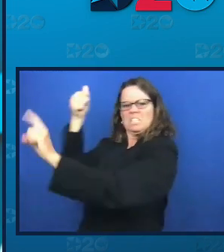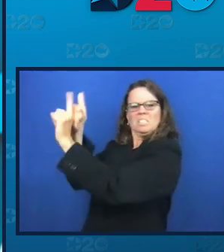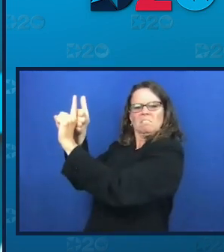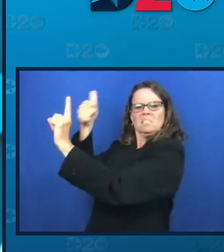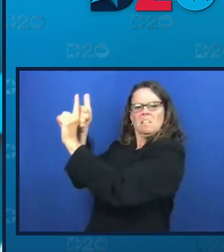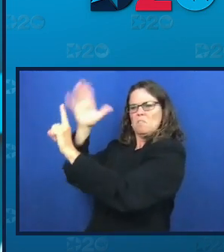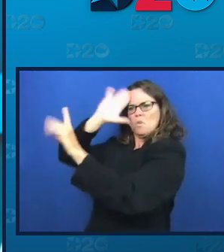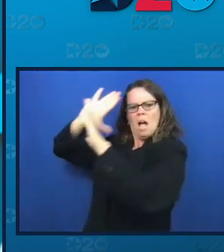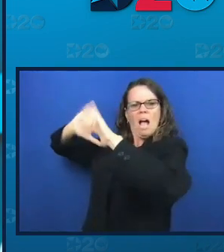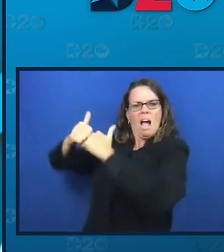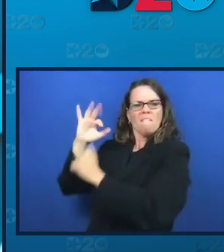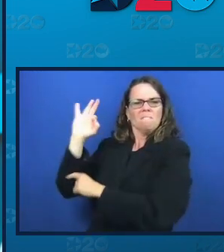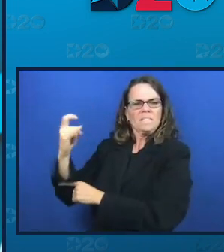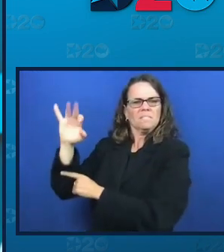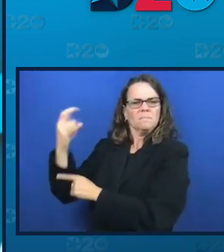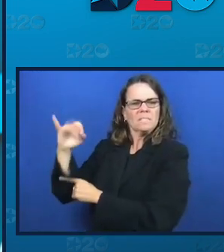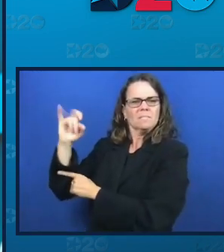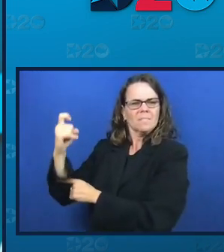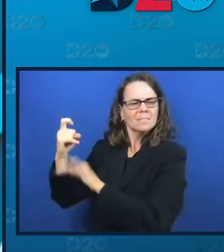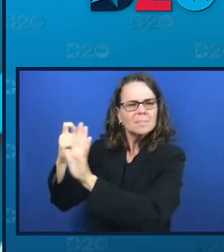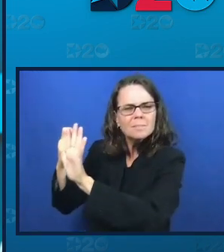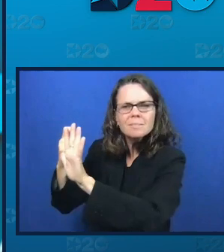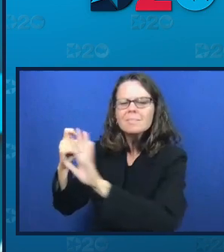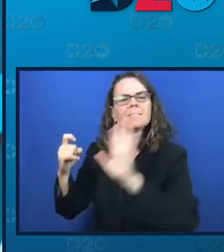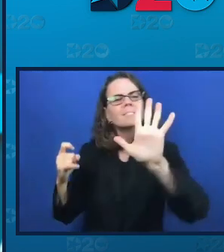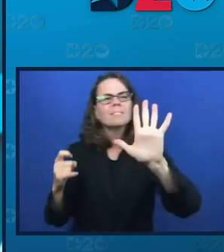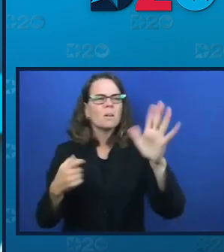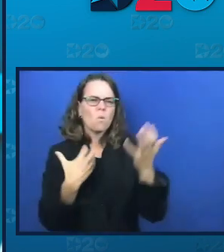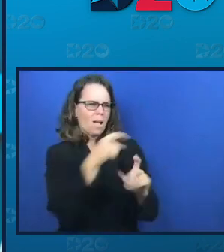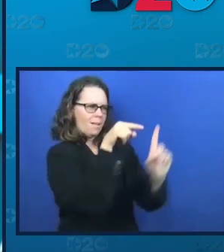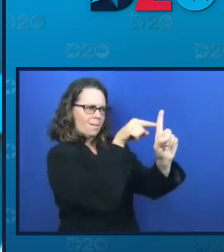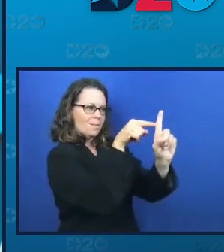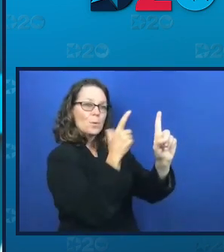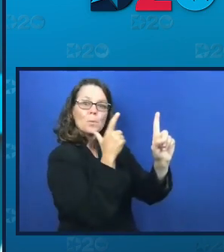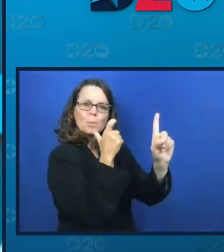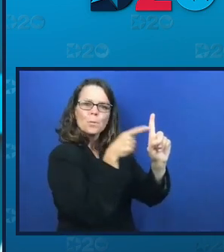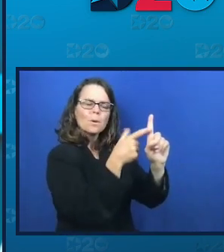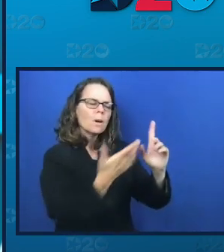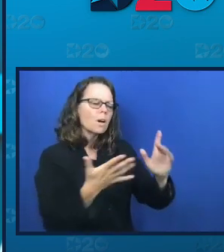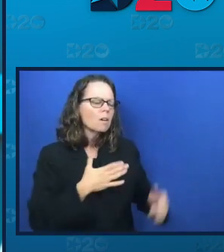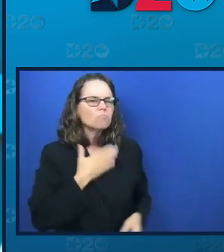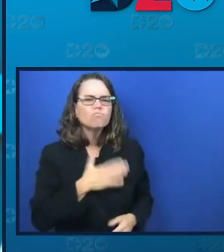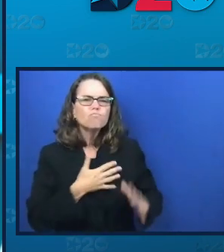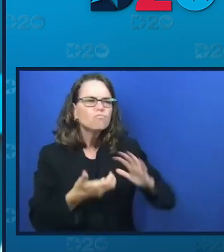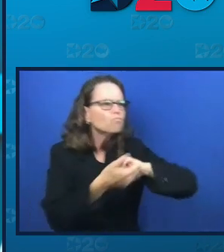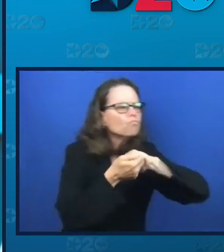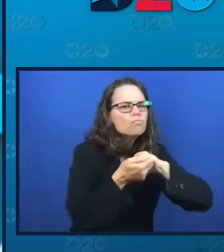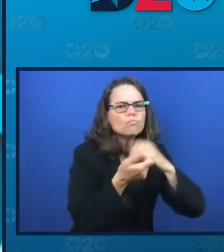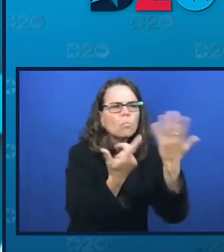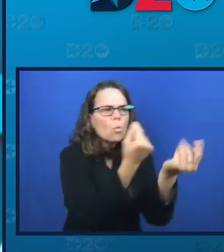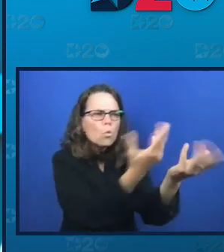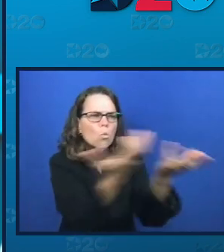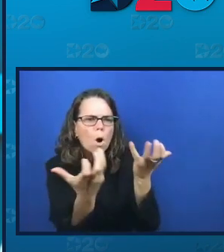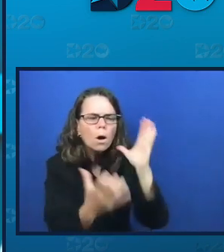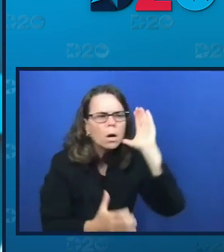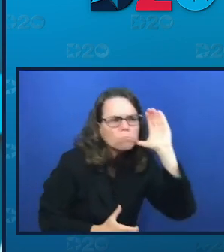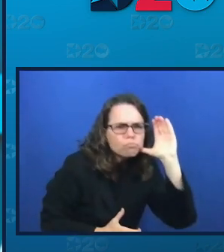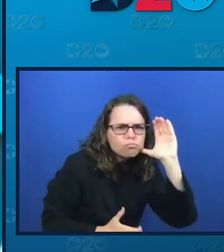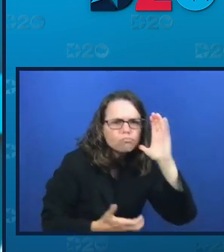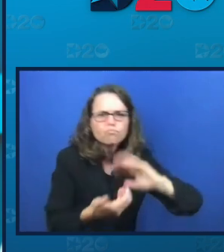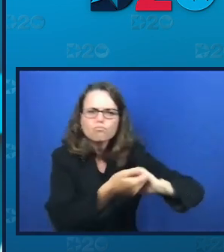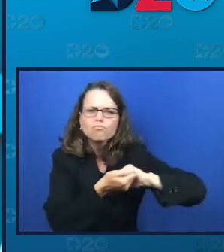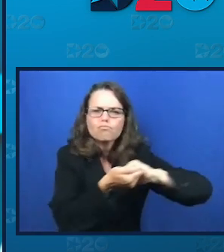challenges with unity and determination. Now we turn to one example, California's fight against the